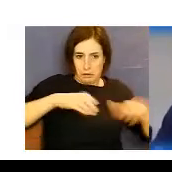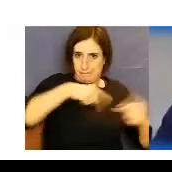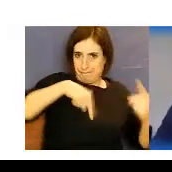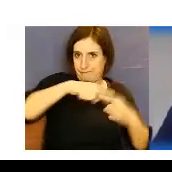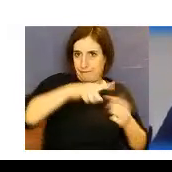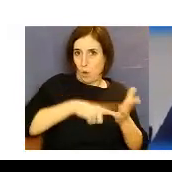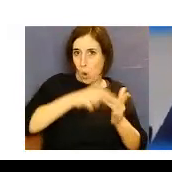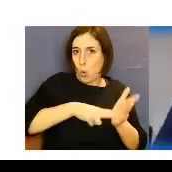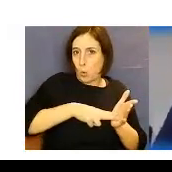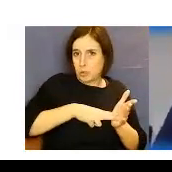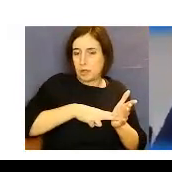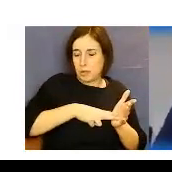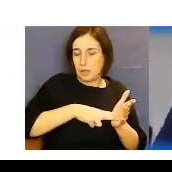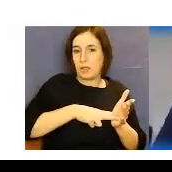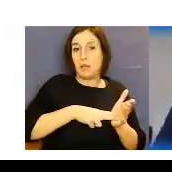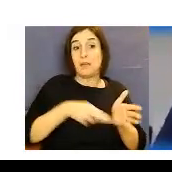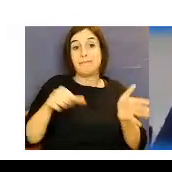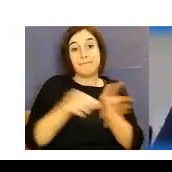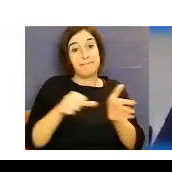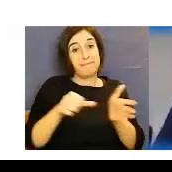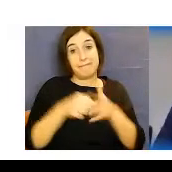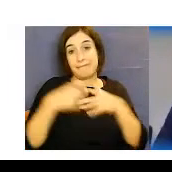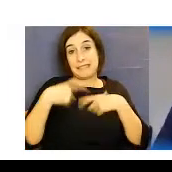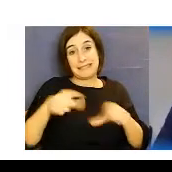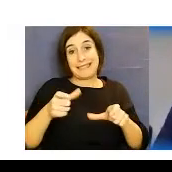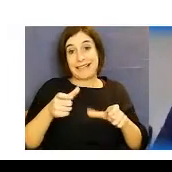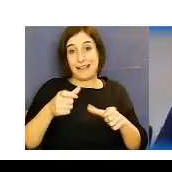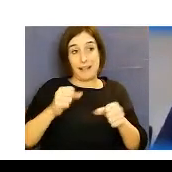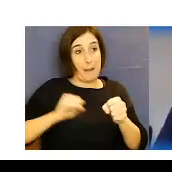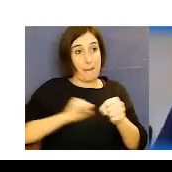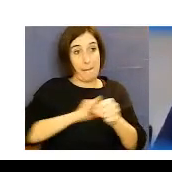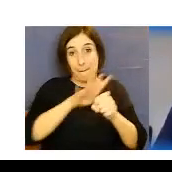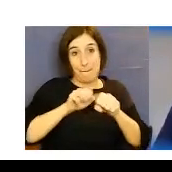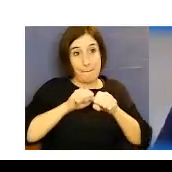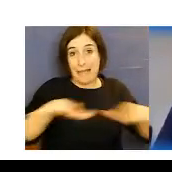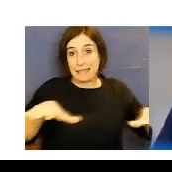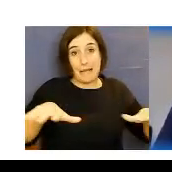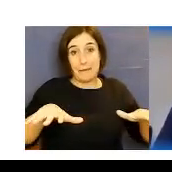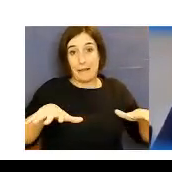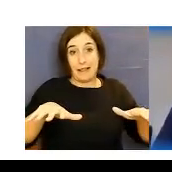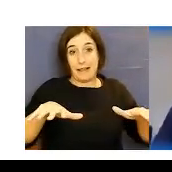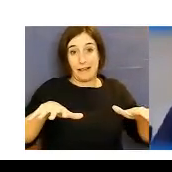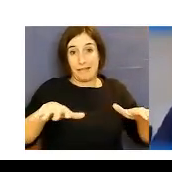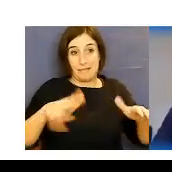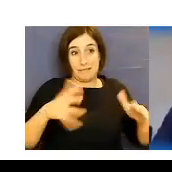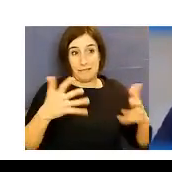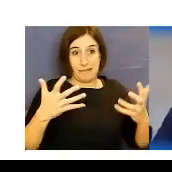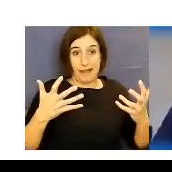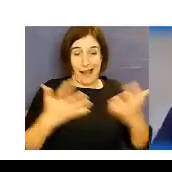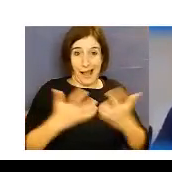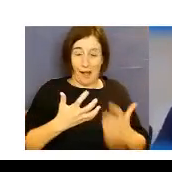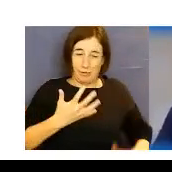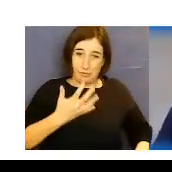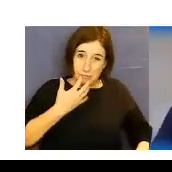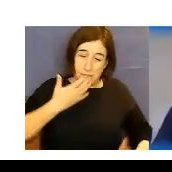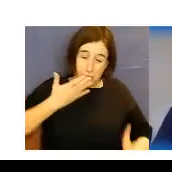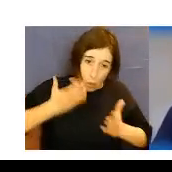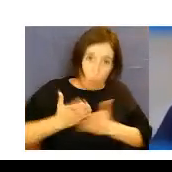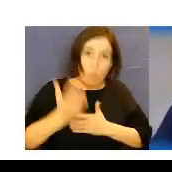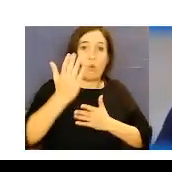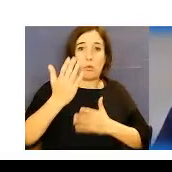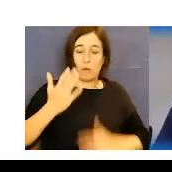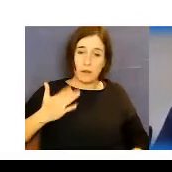know, the current pandemic and how we're going to actually get through that and survive, you know, and actively engage with our communities to